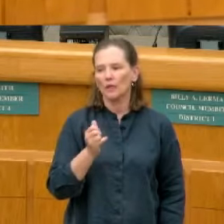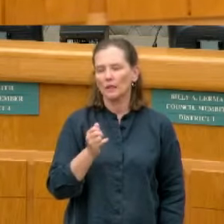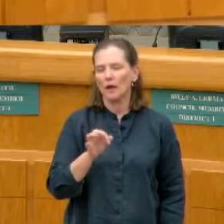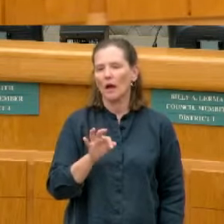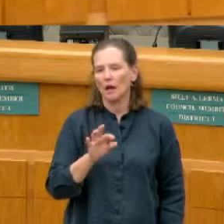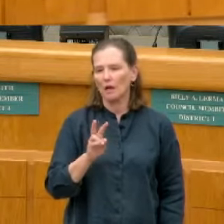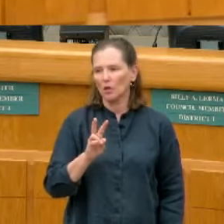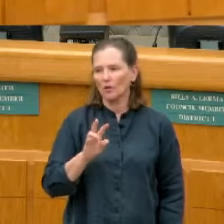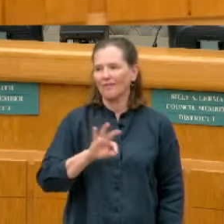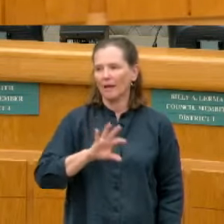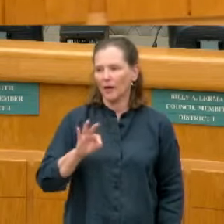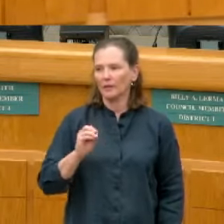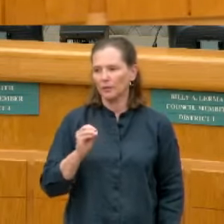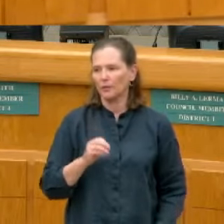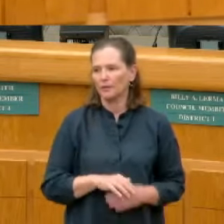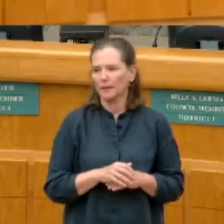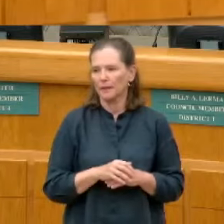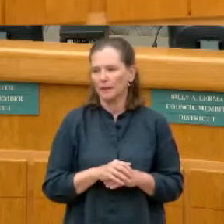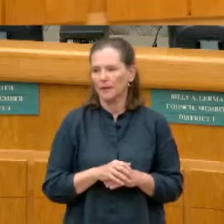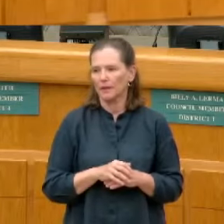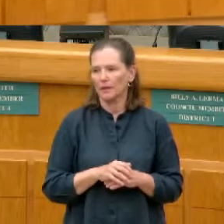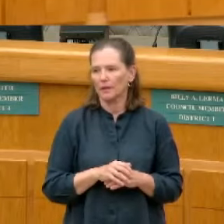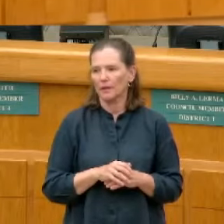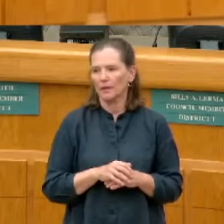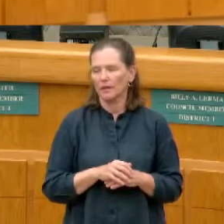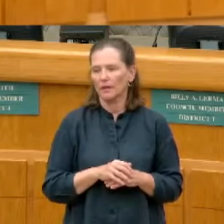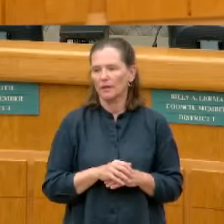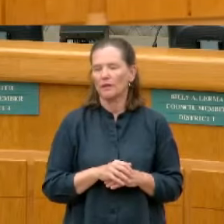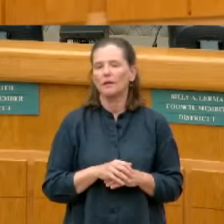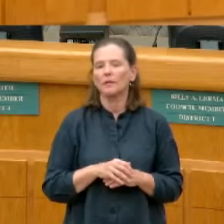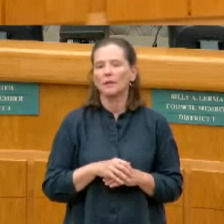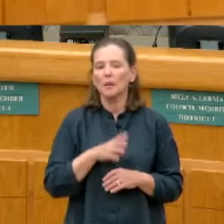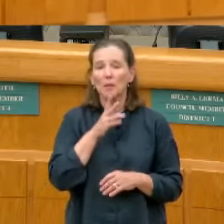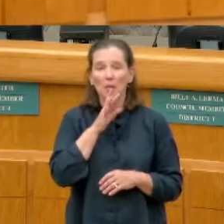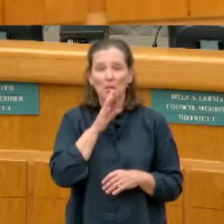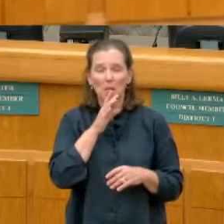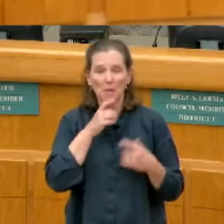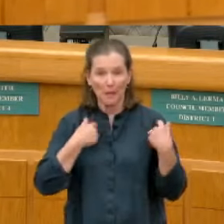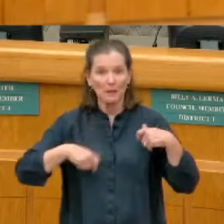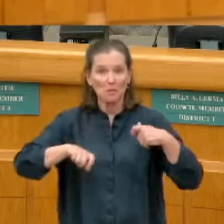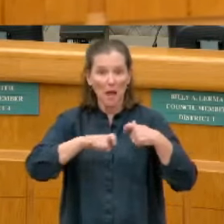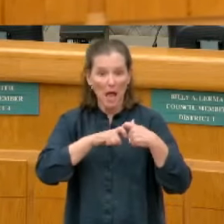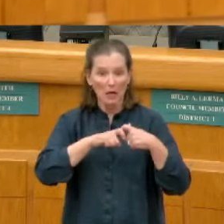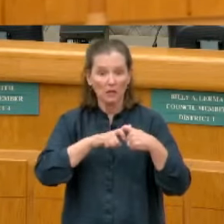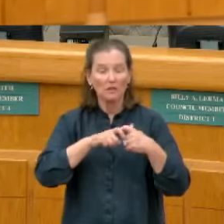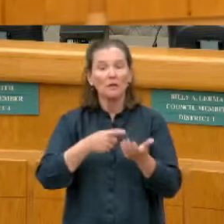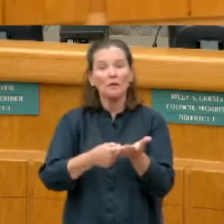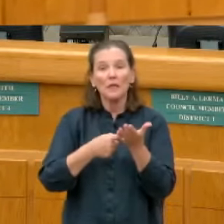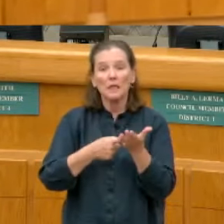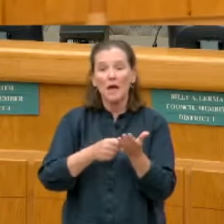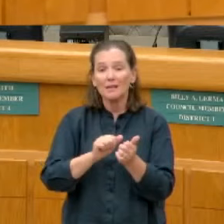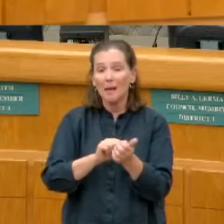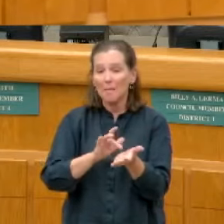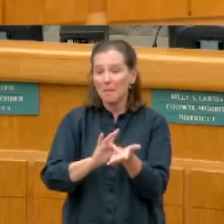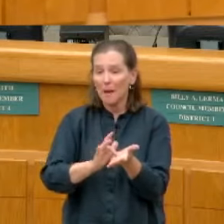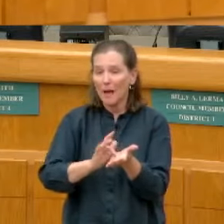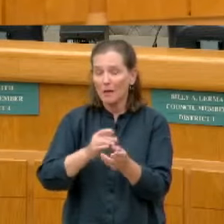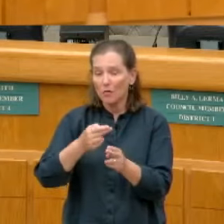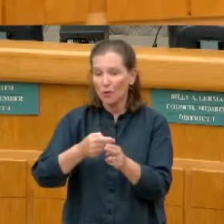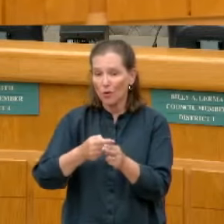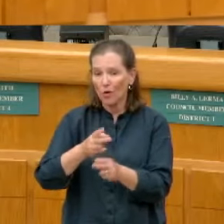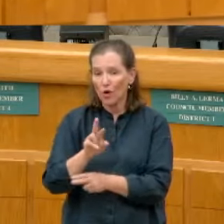1-800-742-5990 para las infusiones móviles de los anticuerpos del tratamiento Regeneron. Puedes hablar